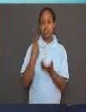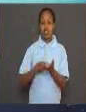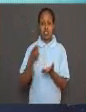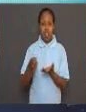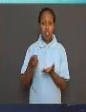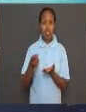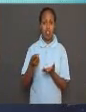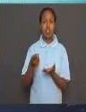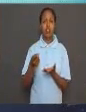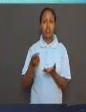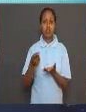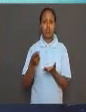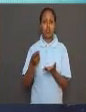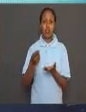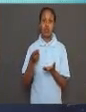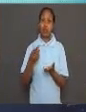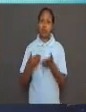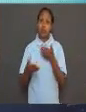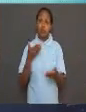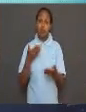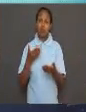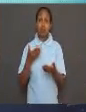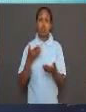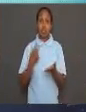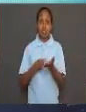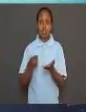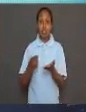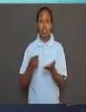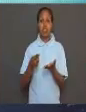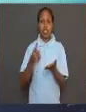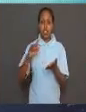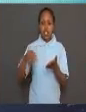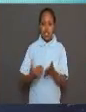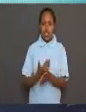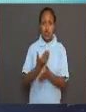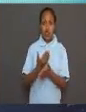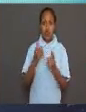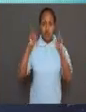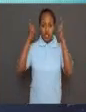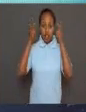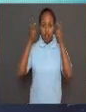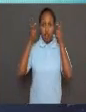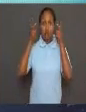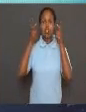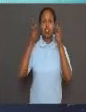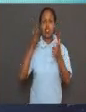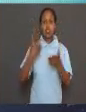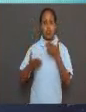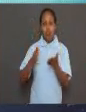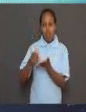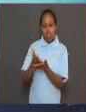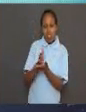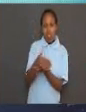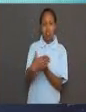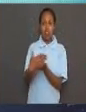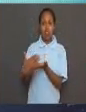the jeweler who made his new crown had cheated